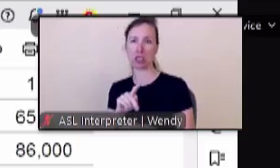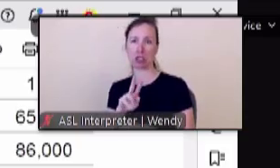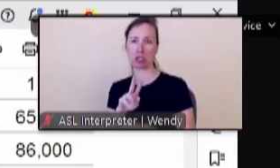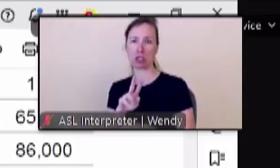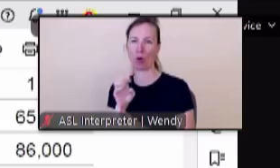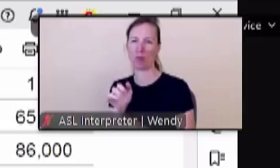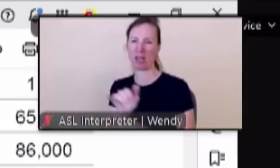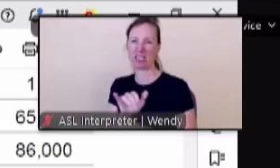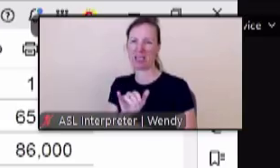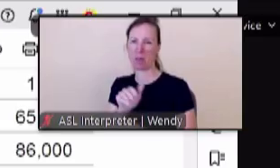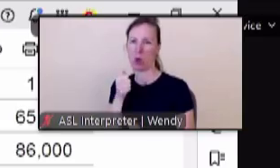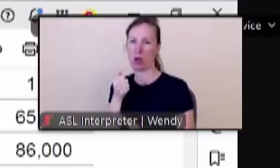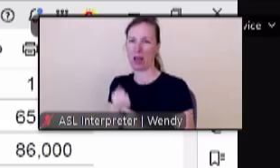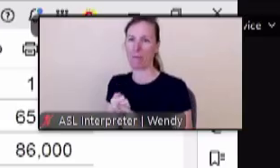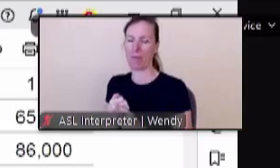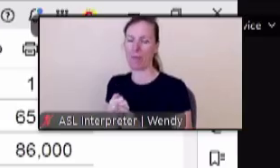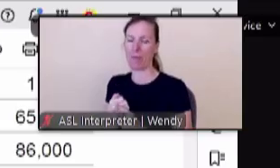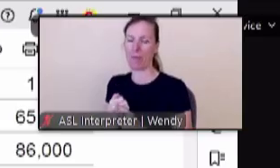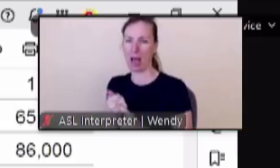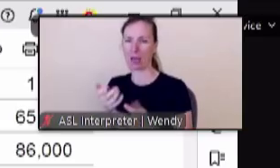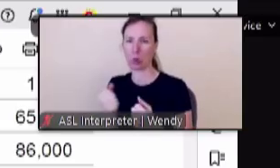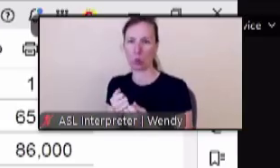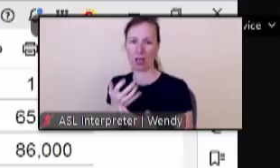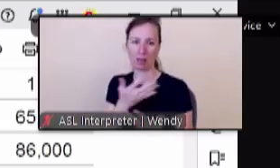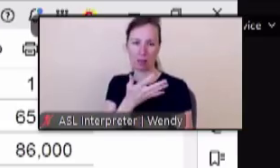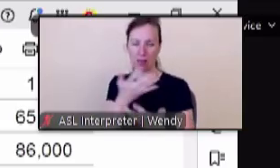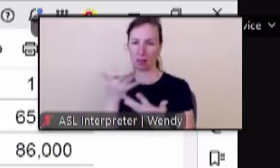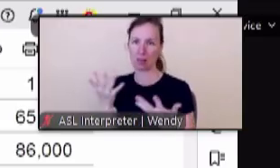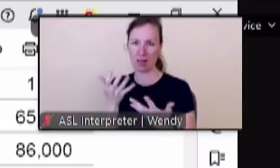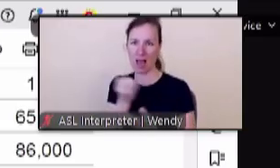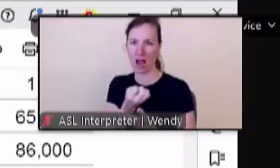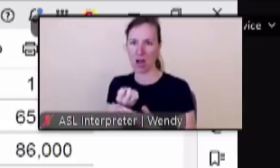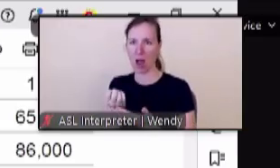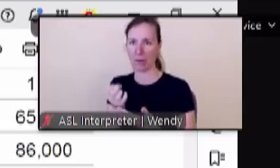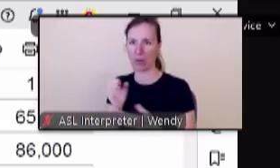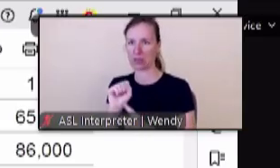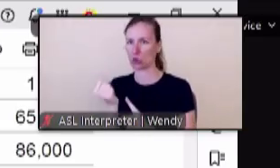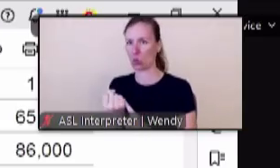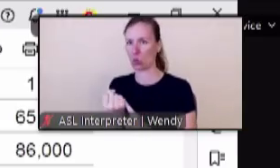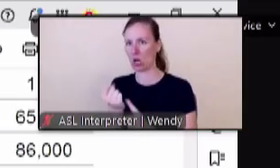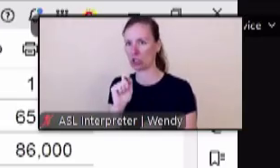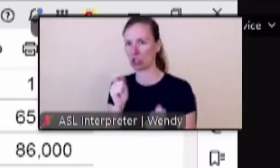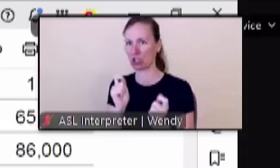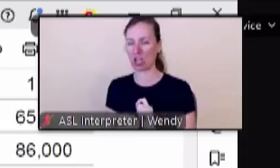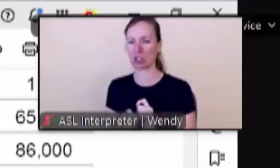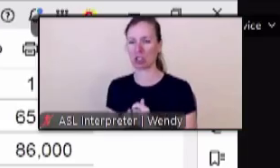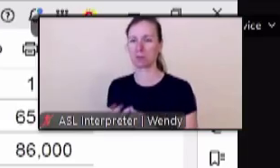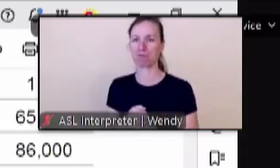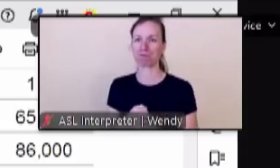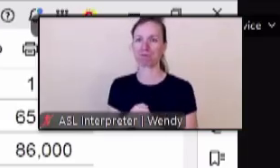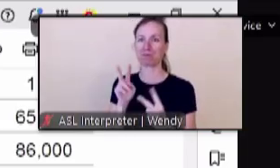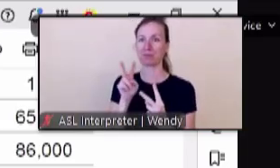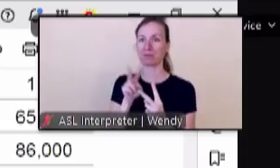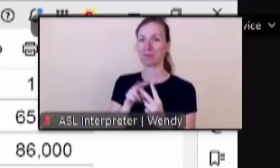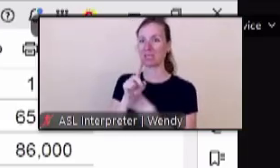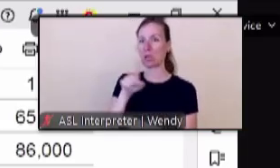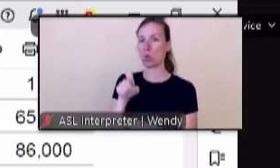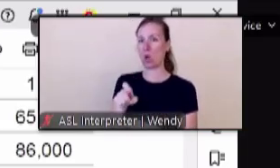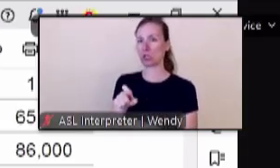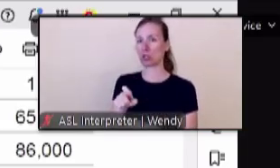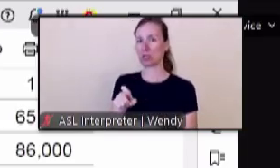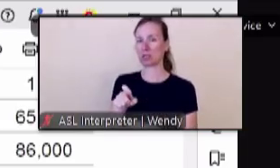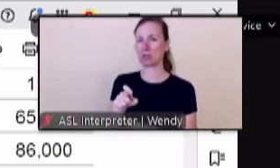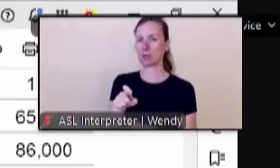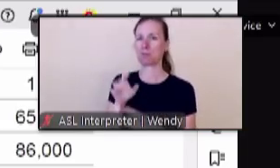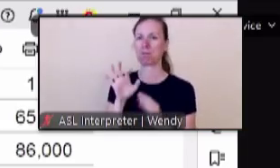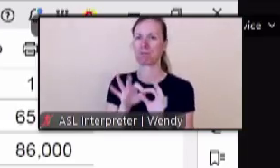impacted. So with all of the economic situations. And then my second question goes to program open